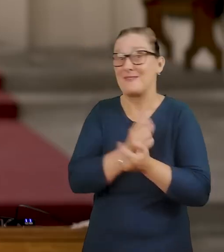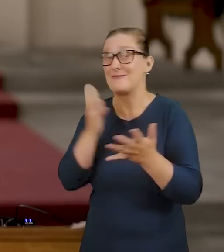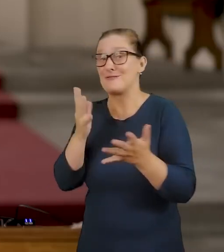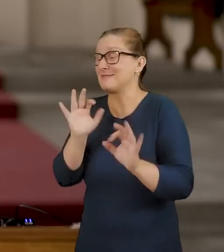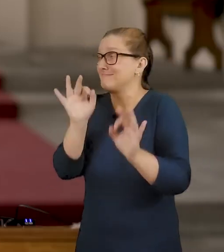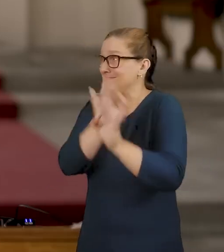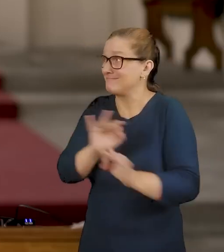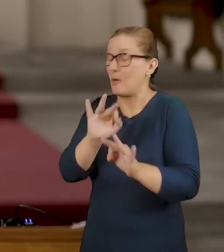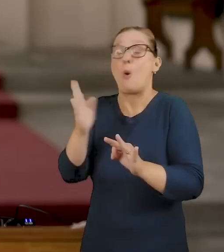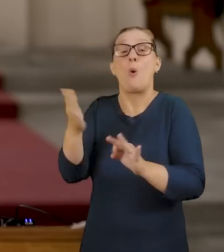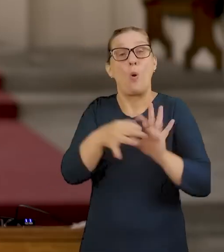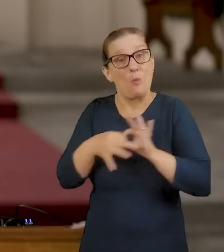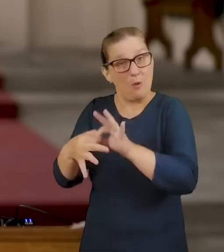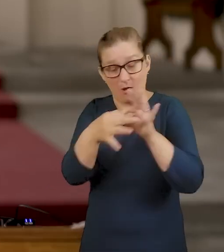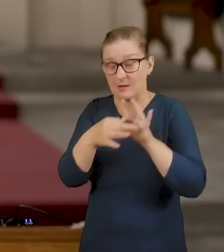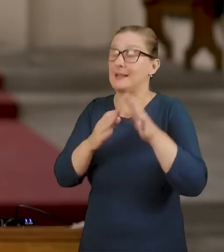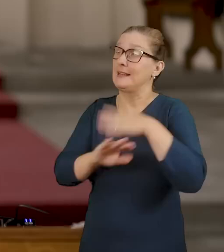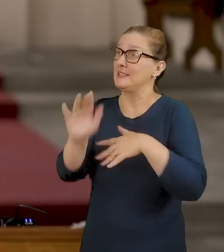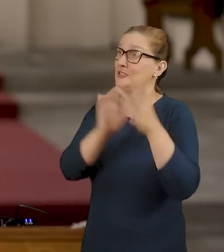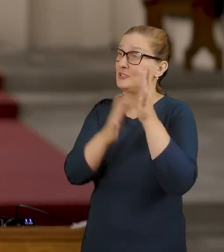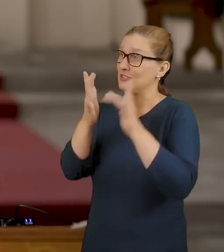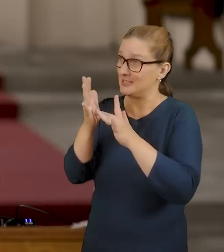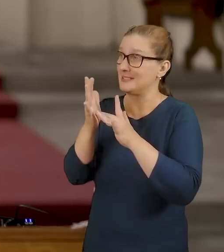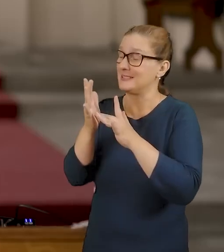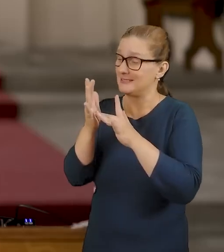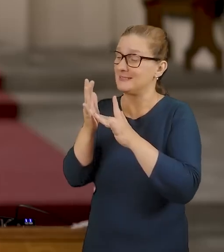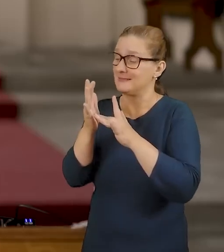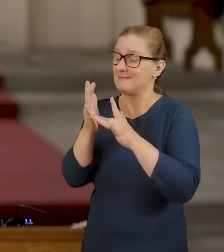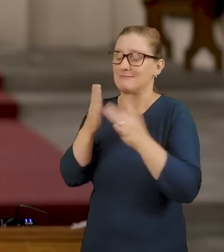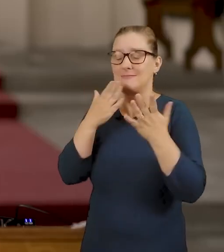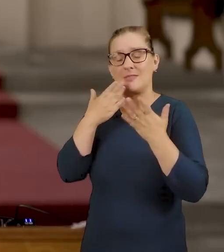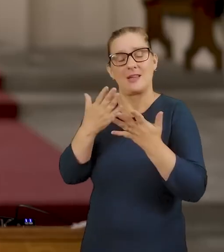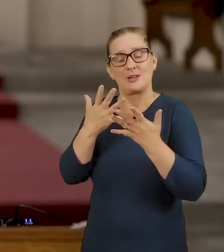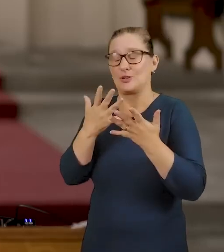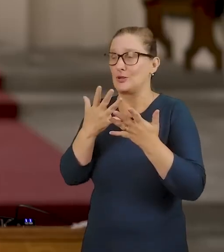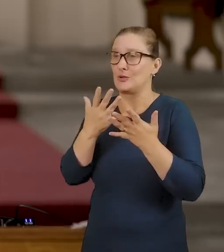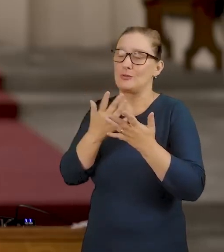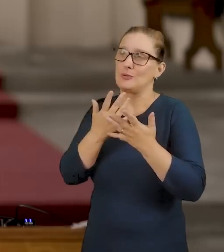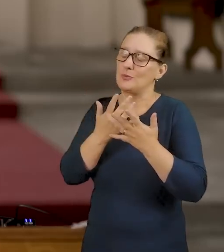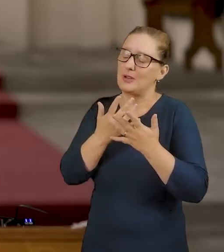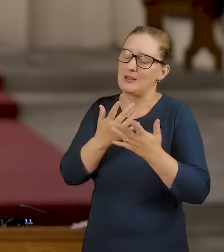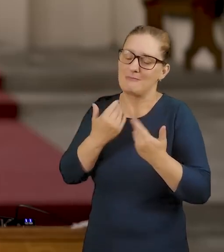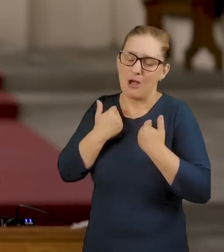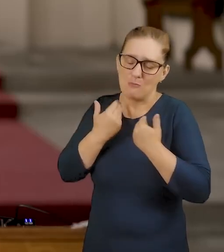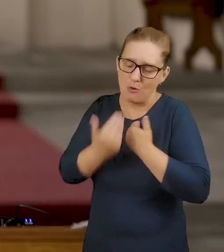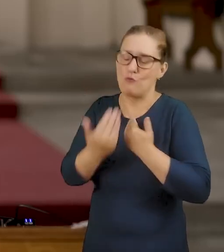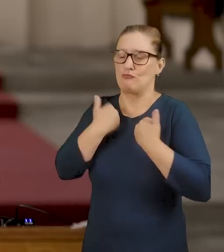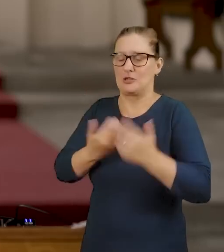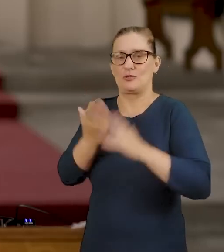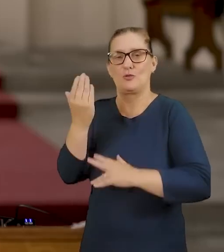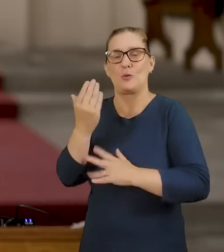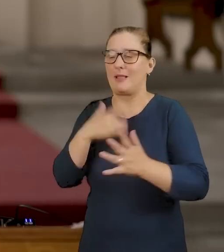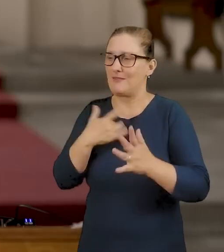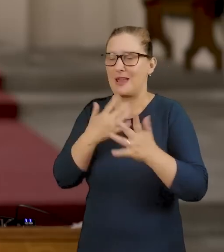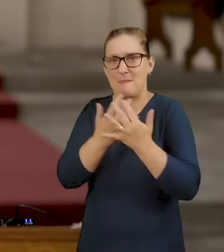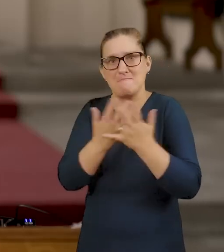in Christ Jesus. We thank you for the many, many ways that our lives are enriched by living in multiracial, multicultural